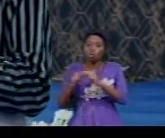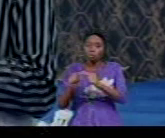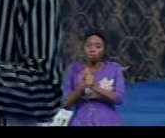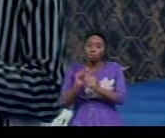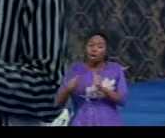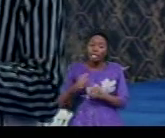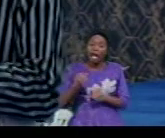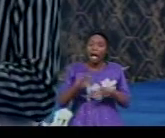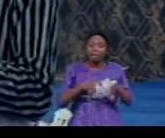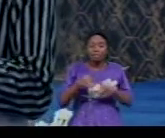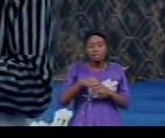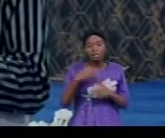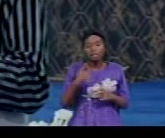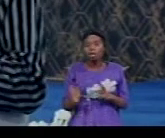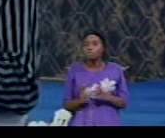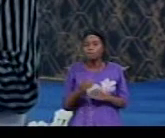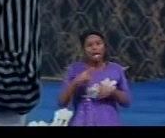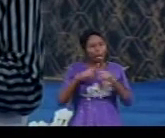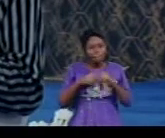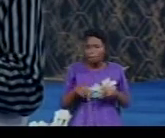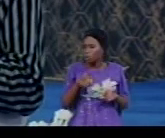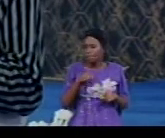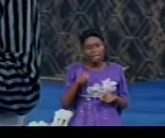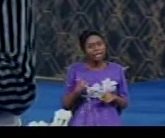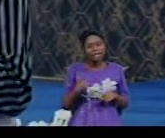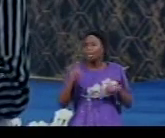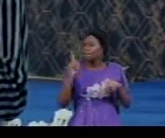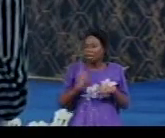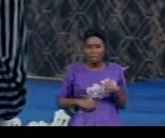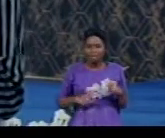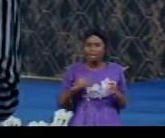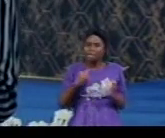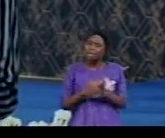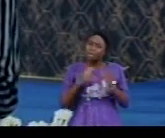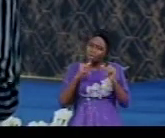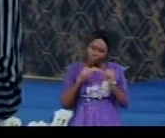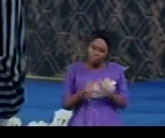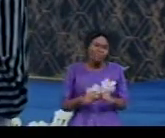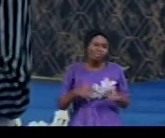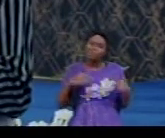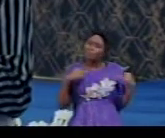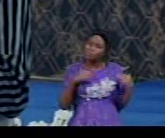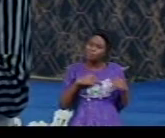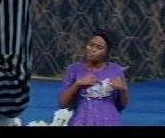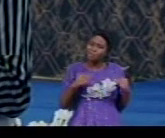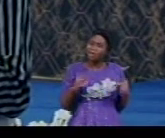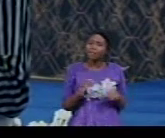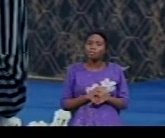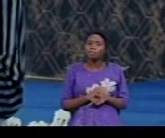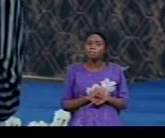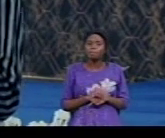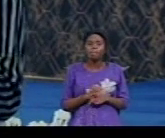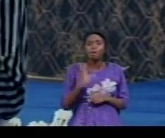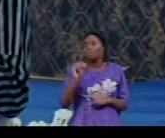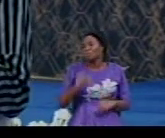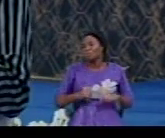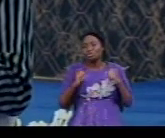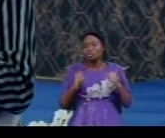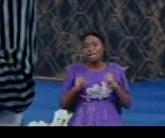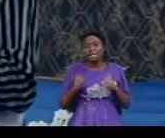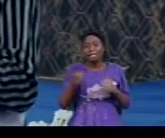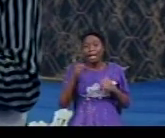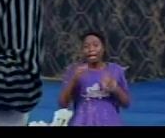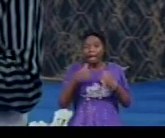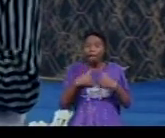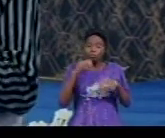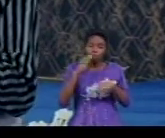in my unit, but I couldn't. It was so severe, so painful, and I lost my strength. I have to call someone to get my